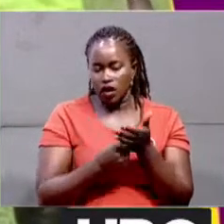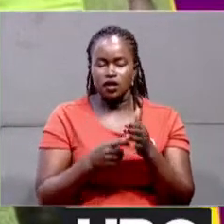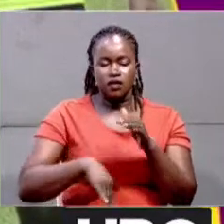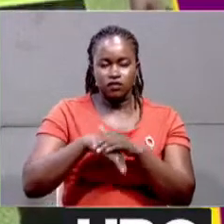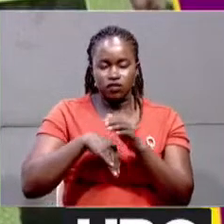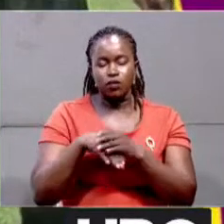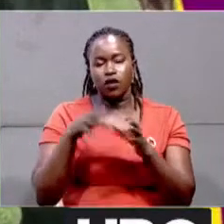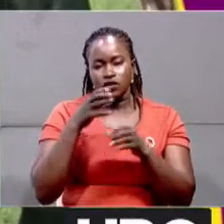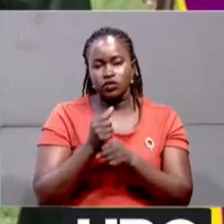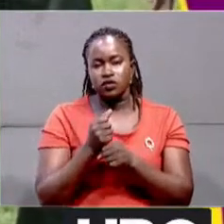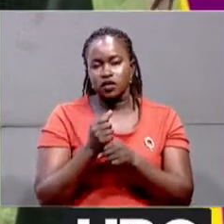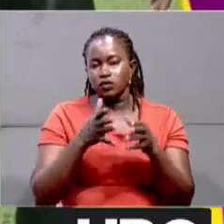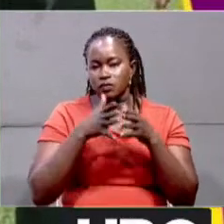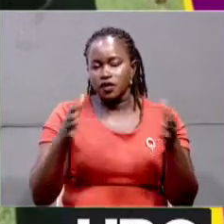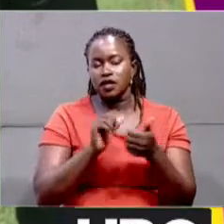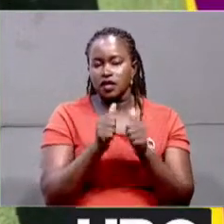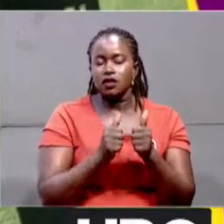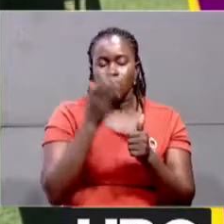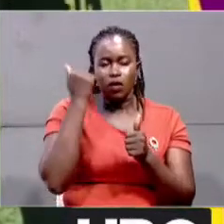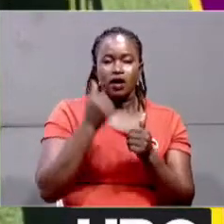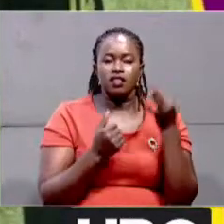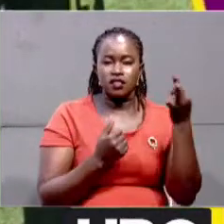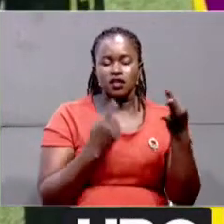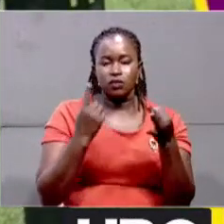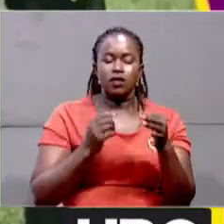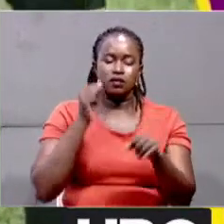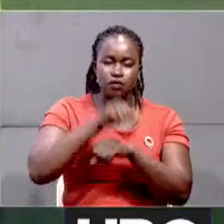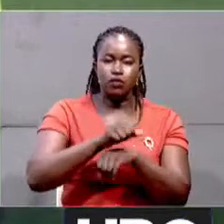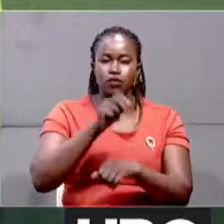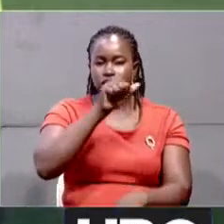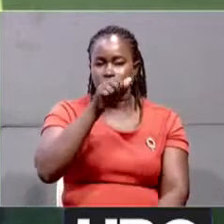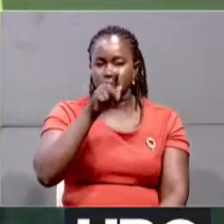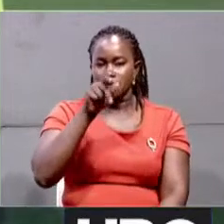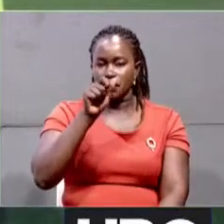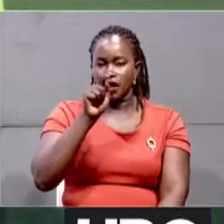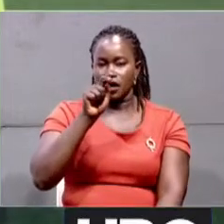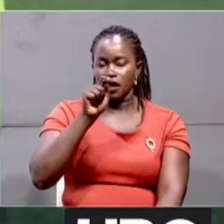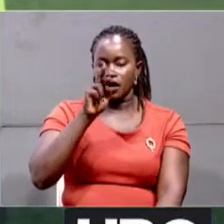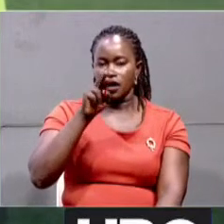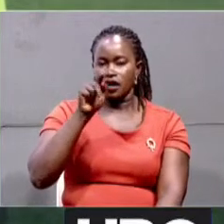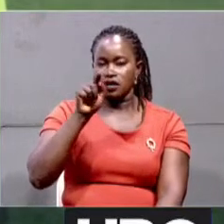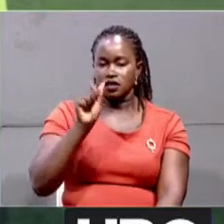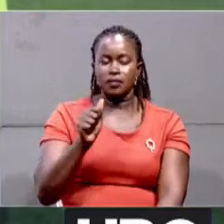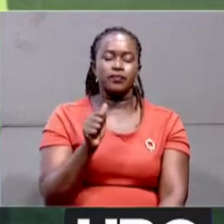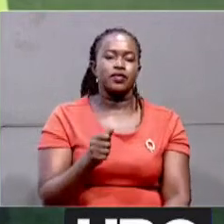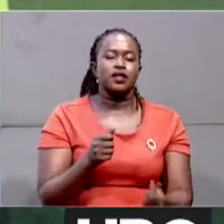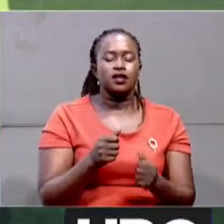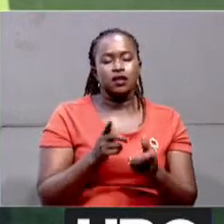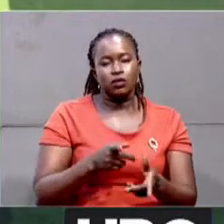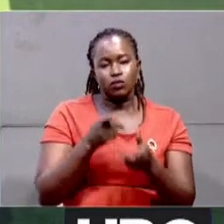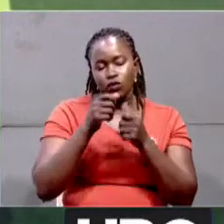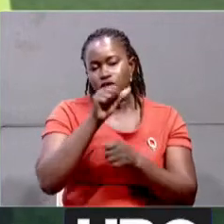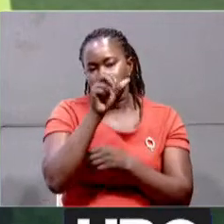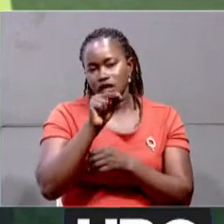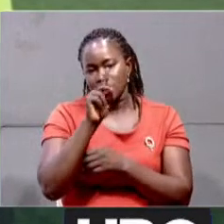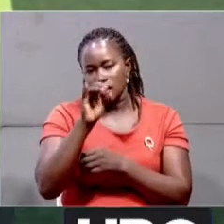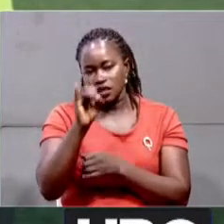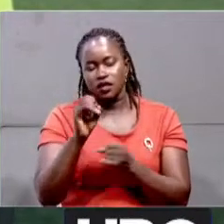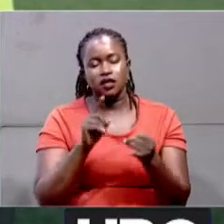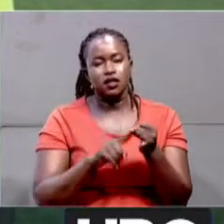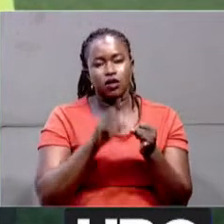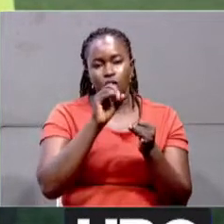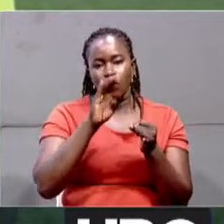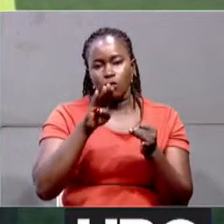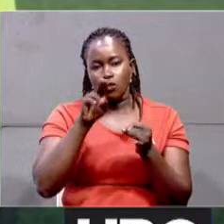Big League following a 3-1 victory over Sparta 09. Goals by Ibrahim Sendi, Kevin Oboa and Jerome